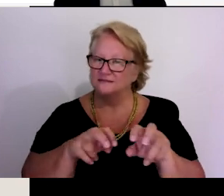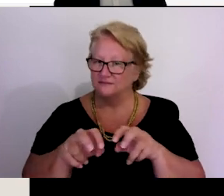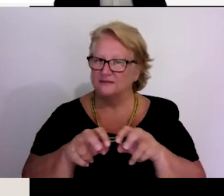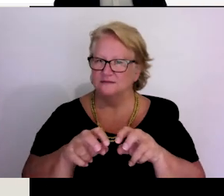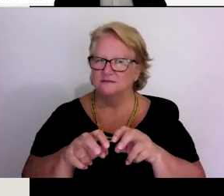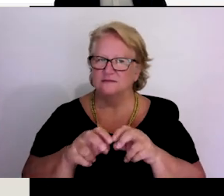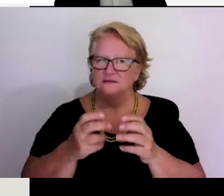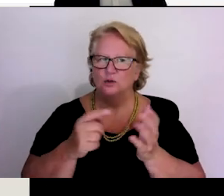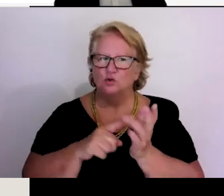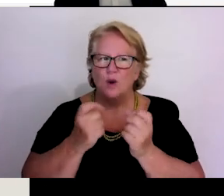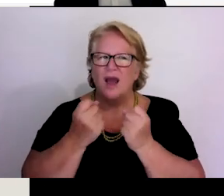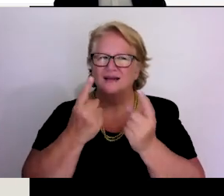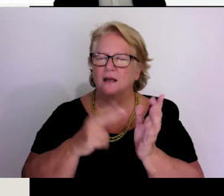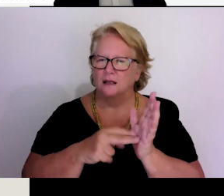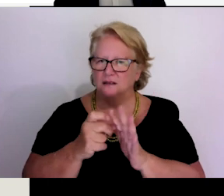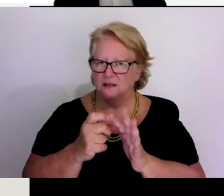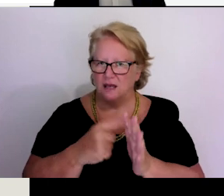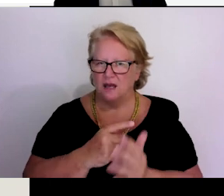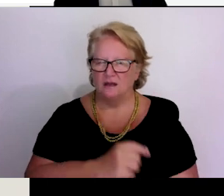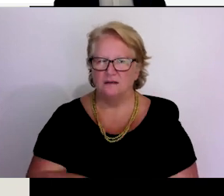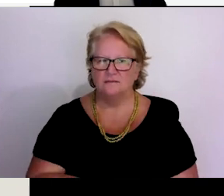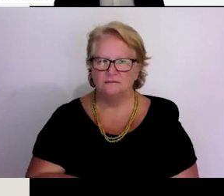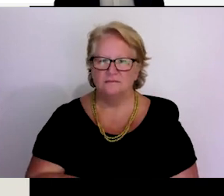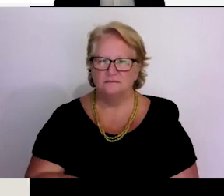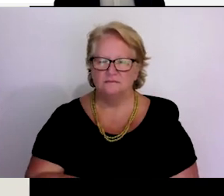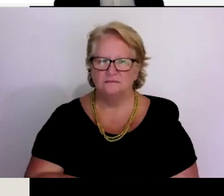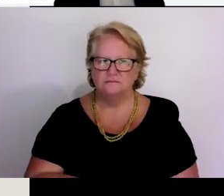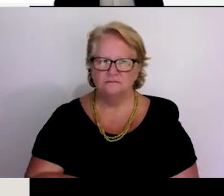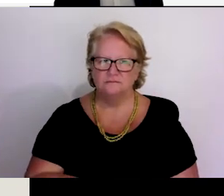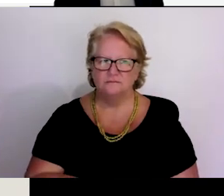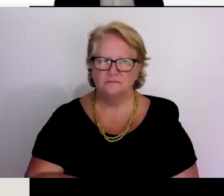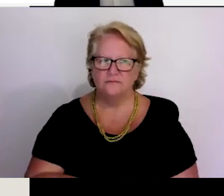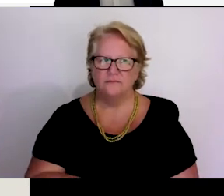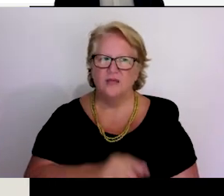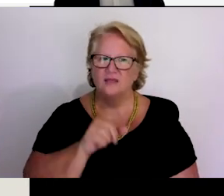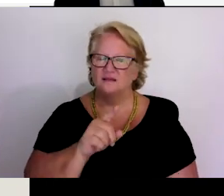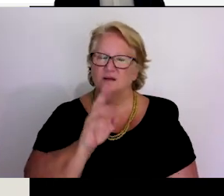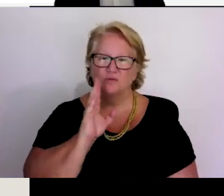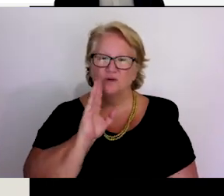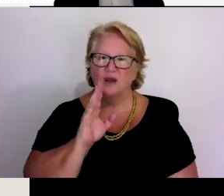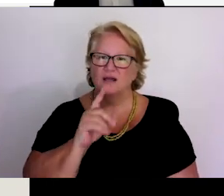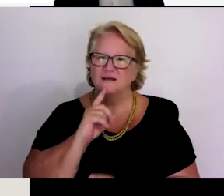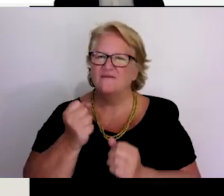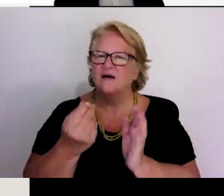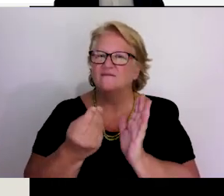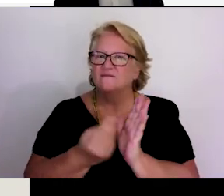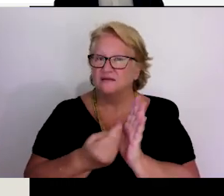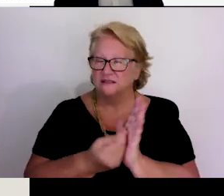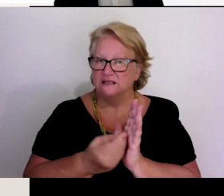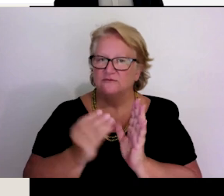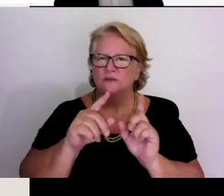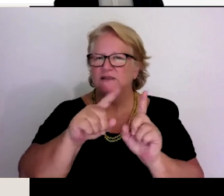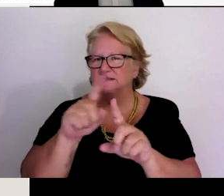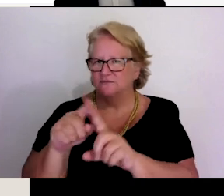of the National Disability Data Asset. And Priyapon has outlined that we carry funding from a range of different sources that